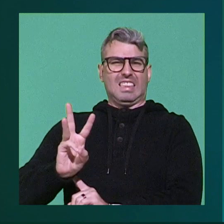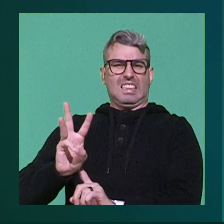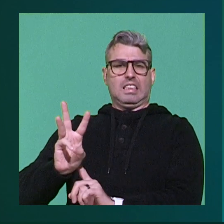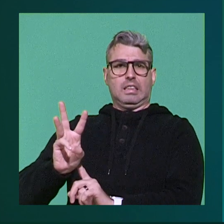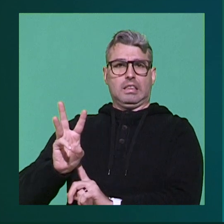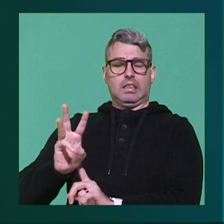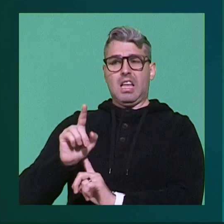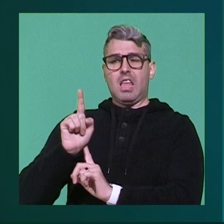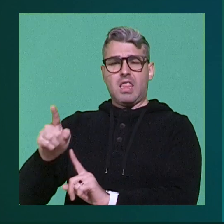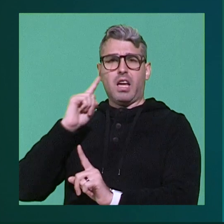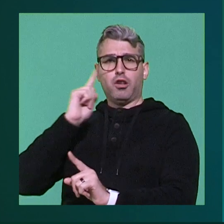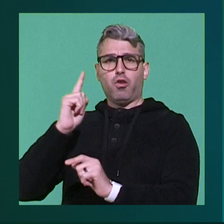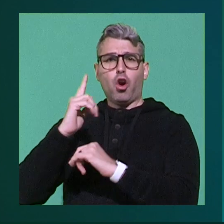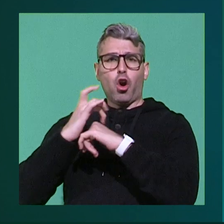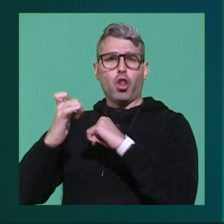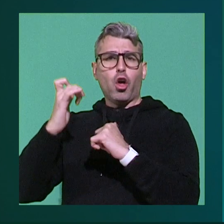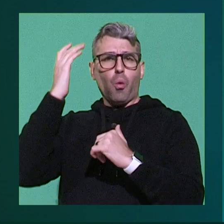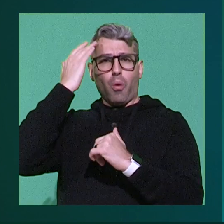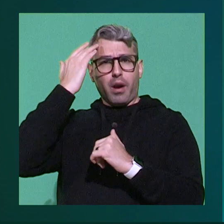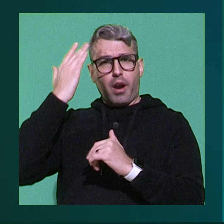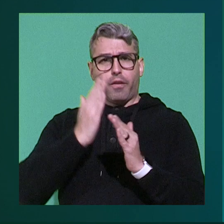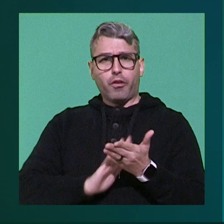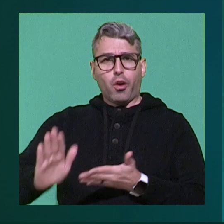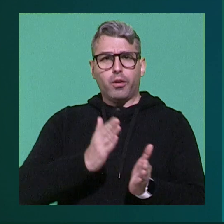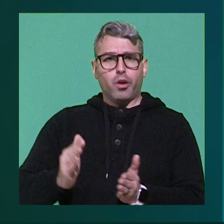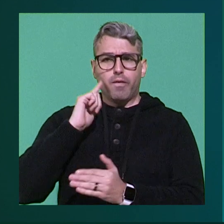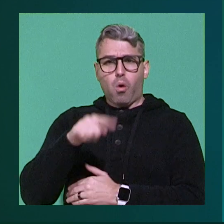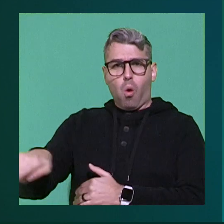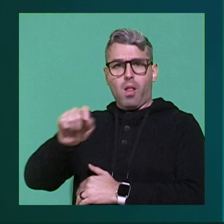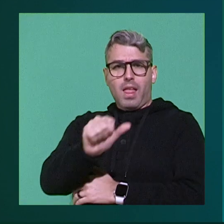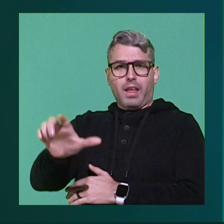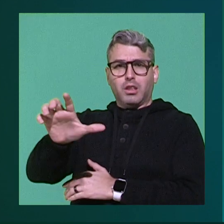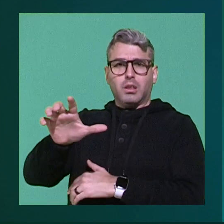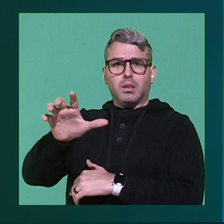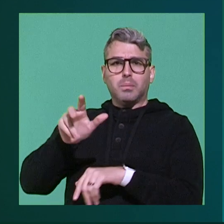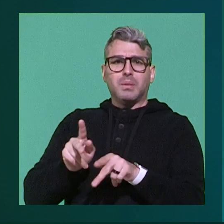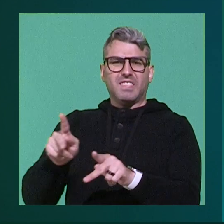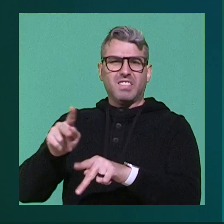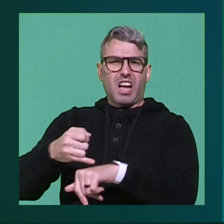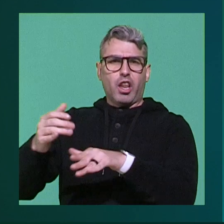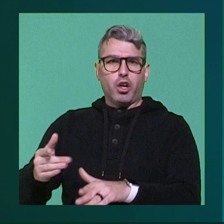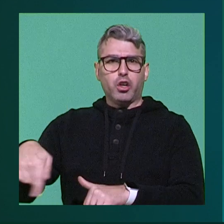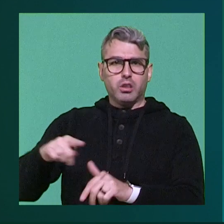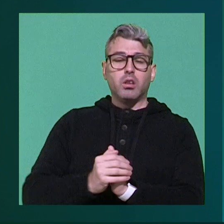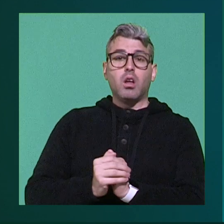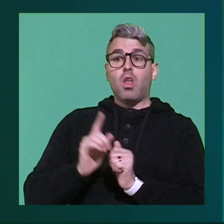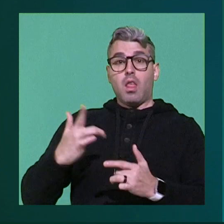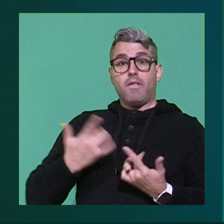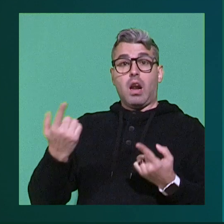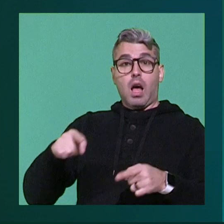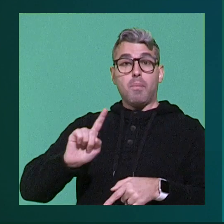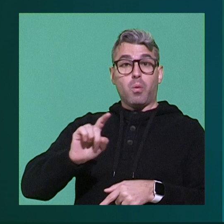to promote early awareness of college and career preparation to Asian Pacific Islander students and their families. The event will